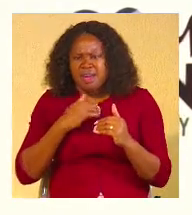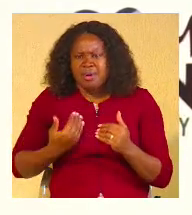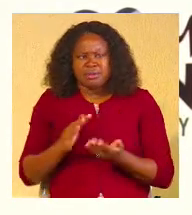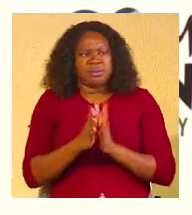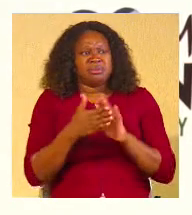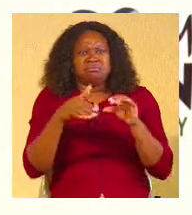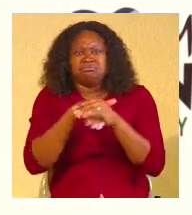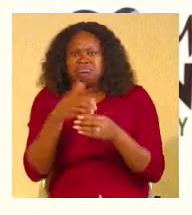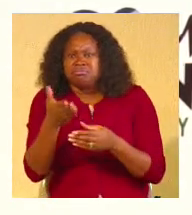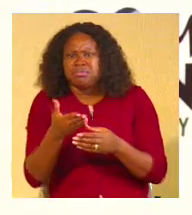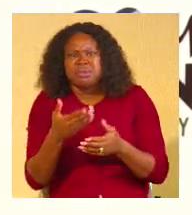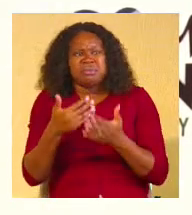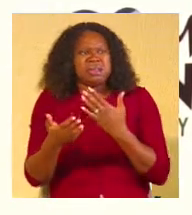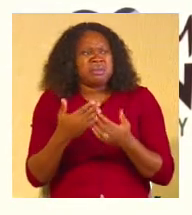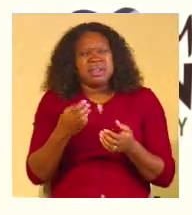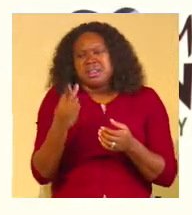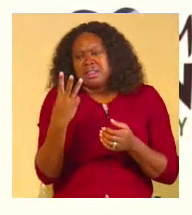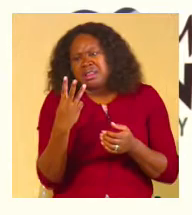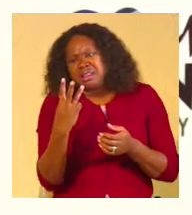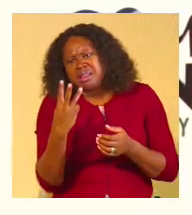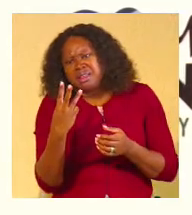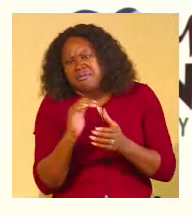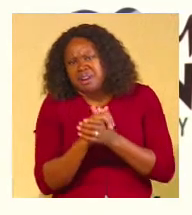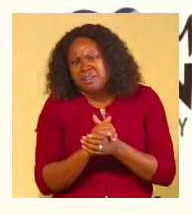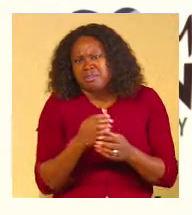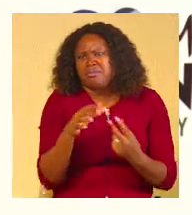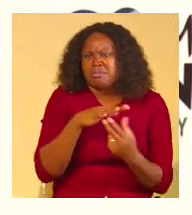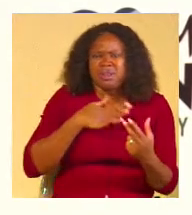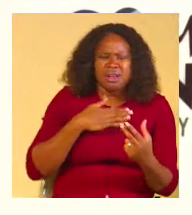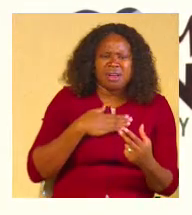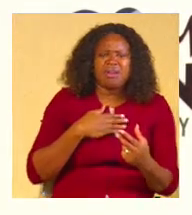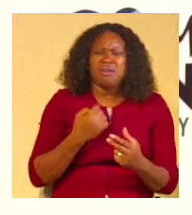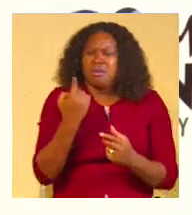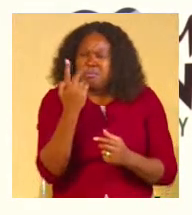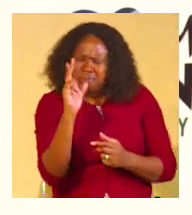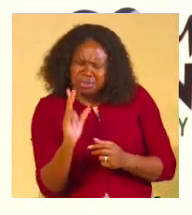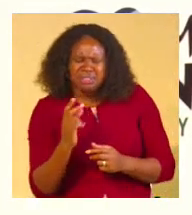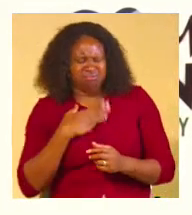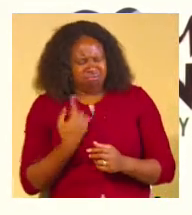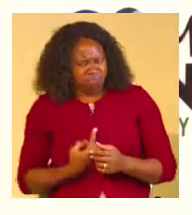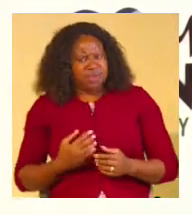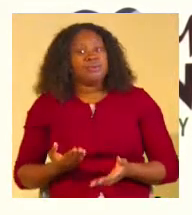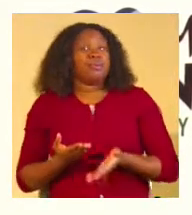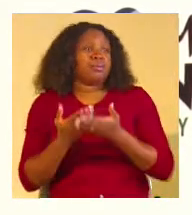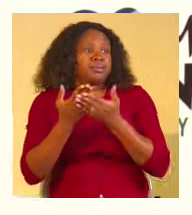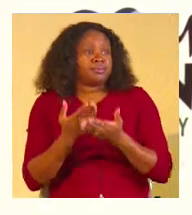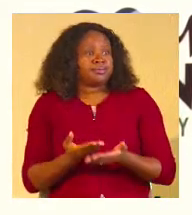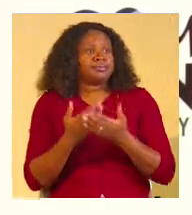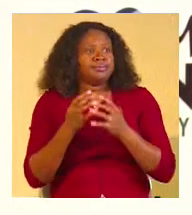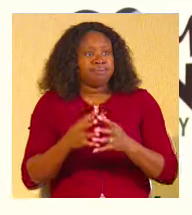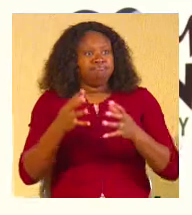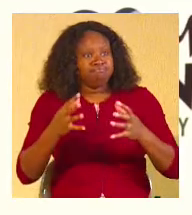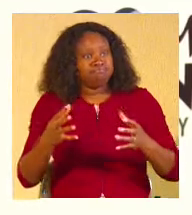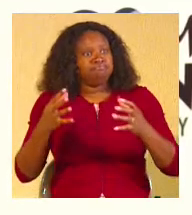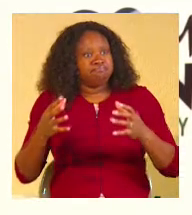a stakeholder, whether it's 3 of my friends, or whether it's my household, or whether it's me as an individual, so that we can help, enlarge